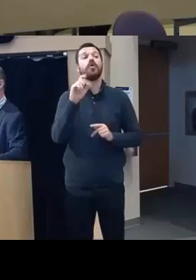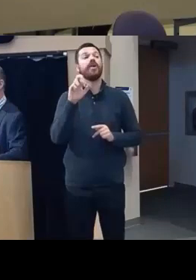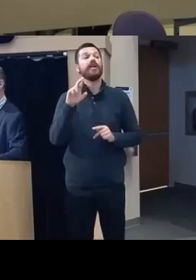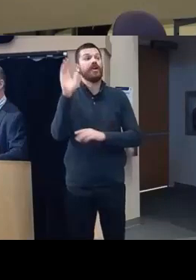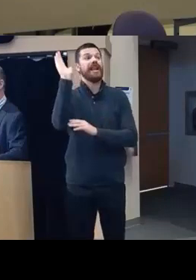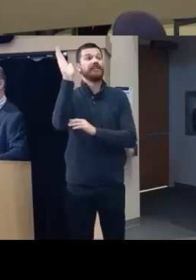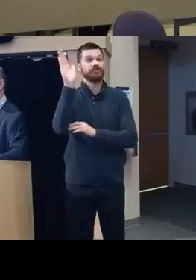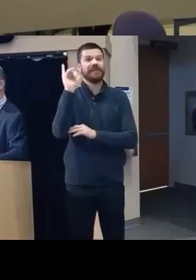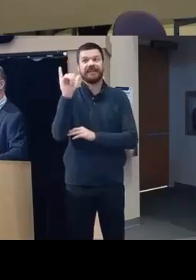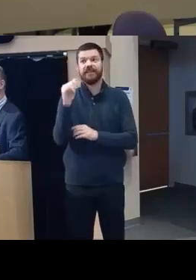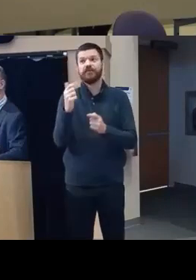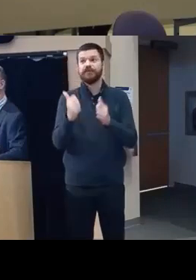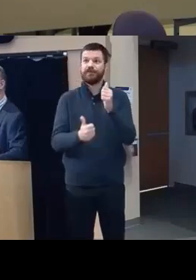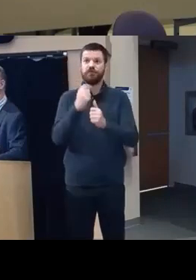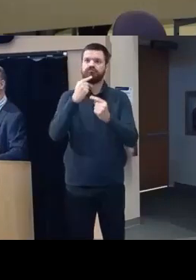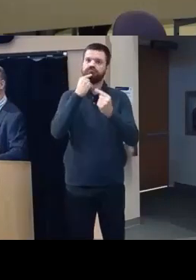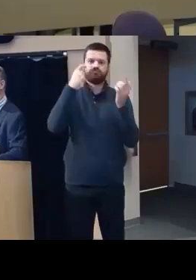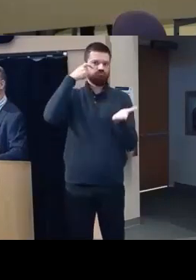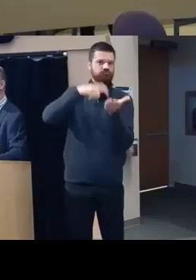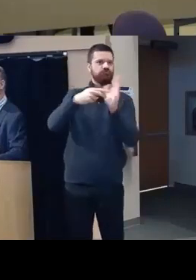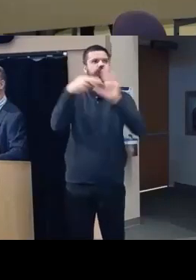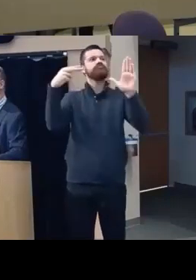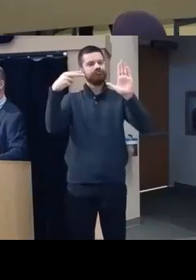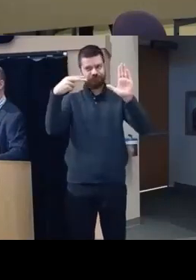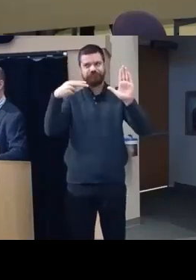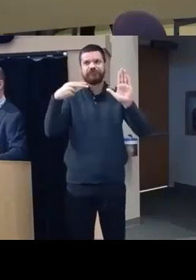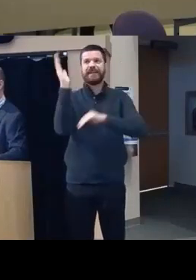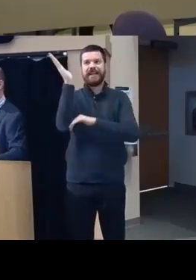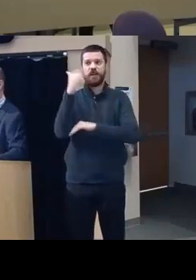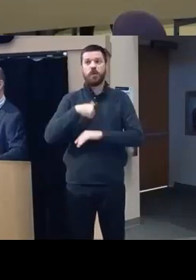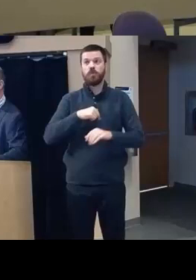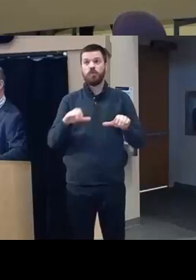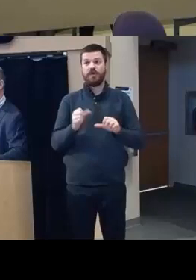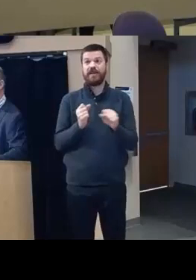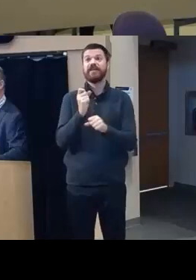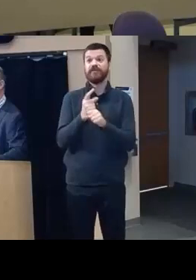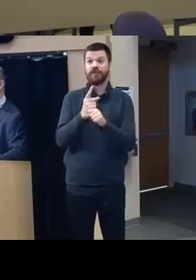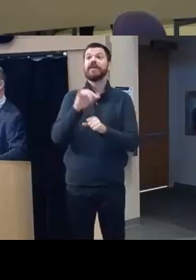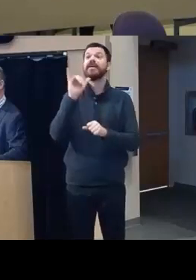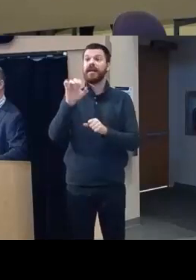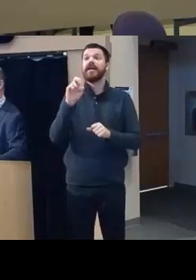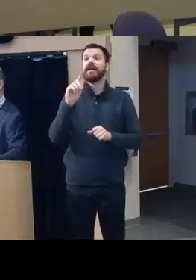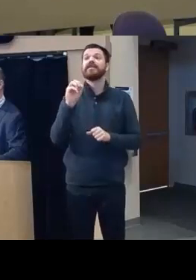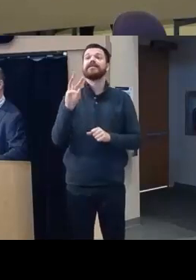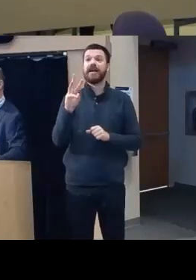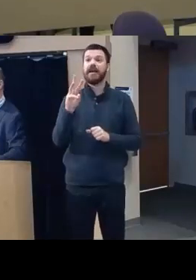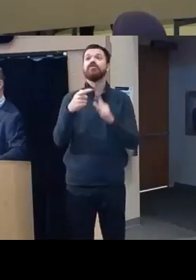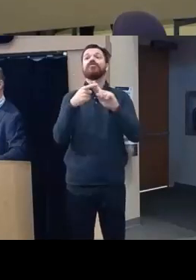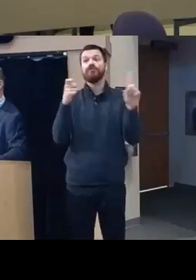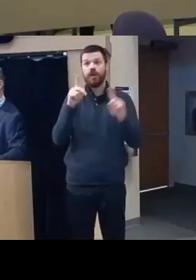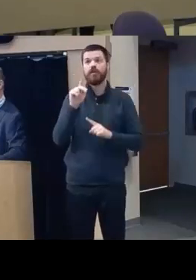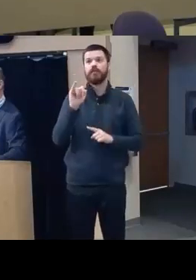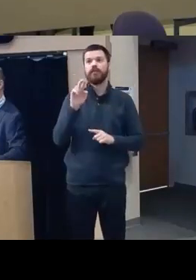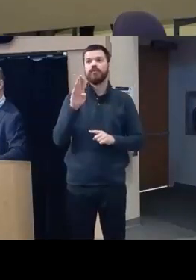prestigious lectureship that our department has, and we do it every year, and that is actually endowed by Kirby